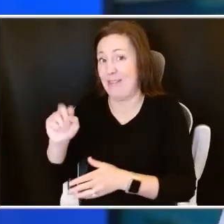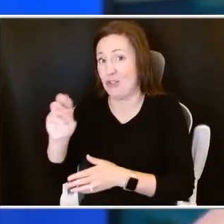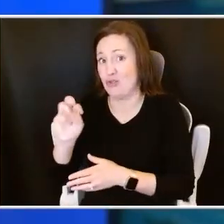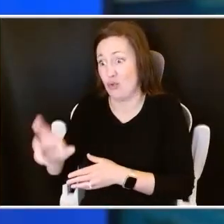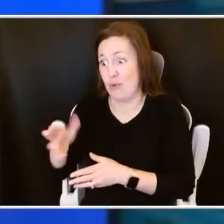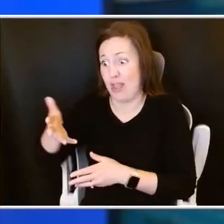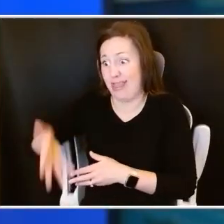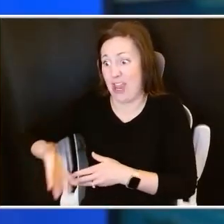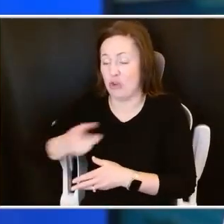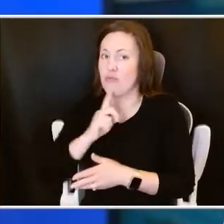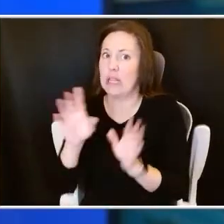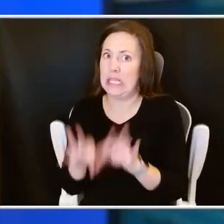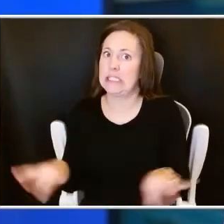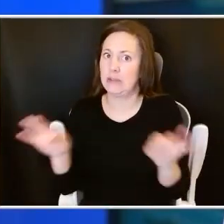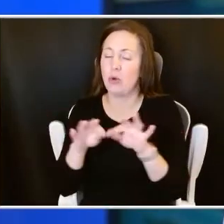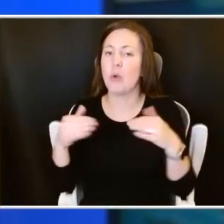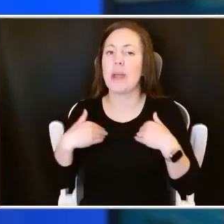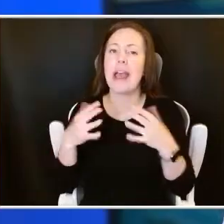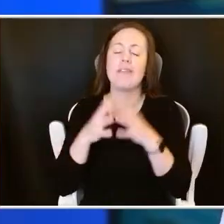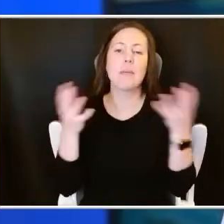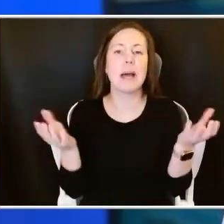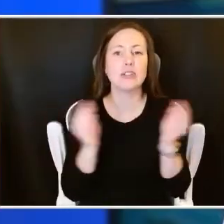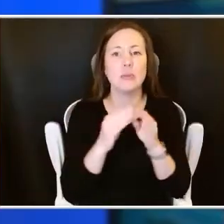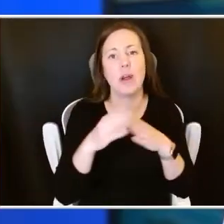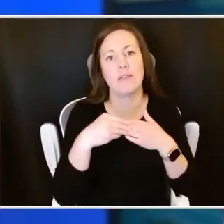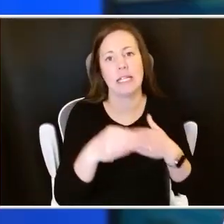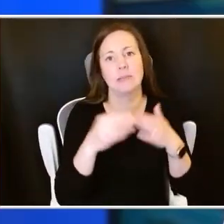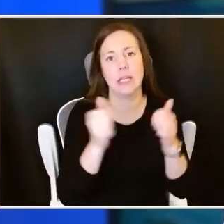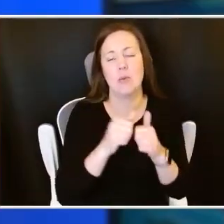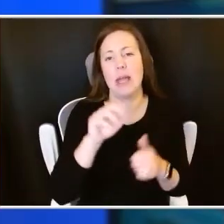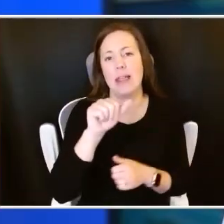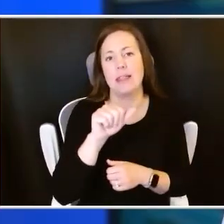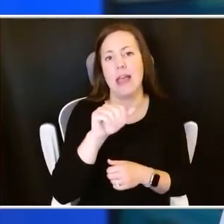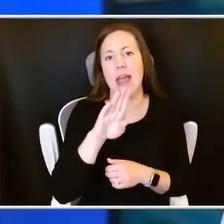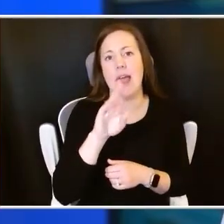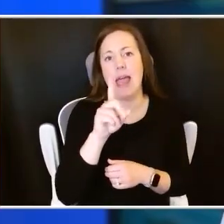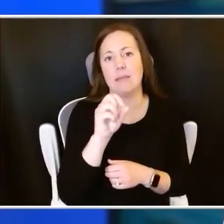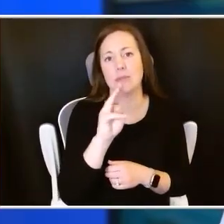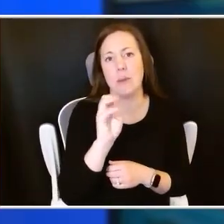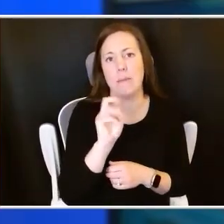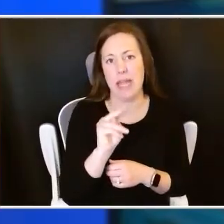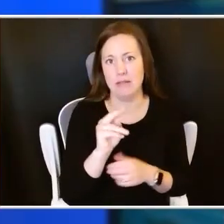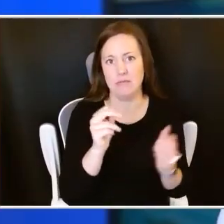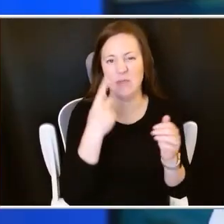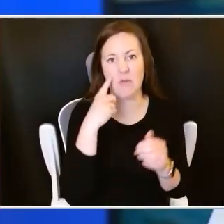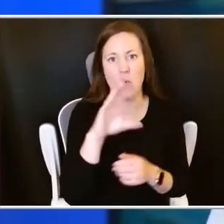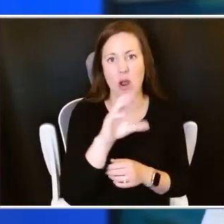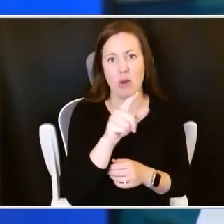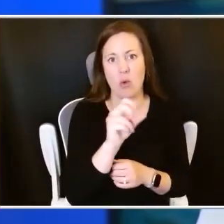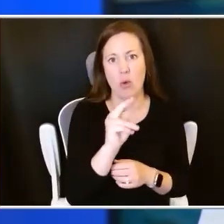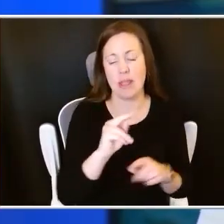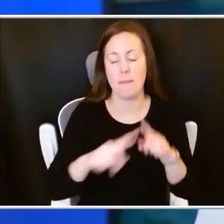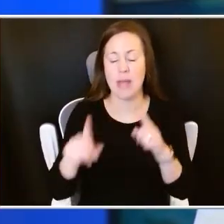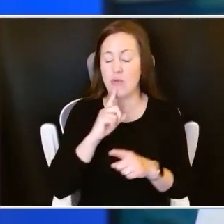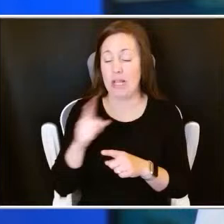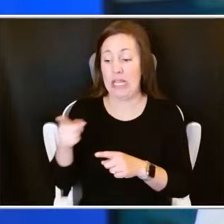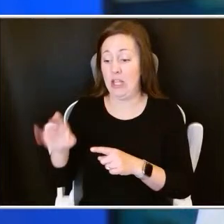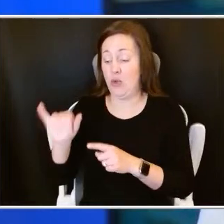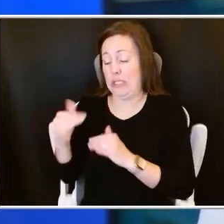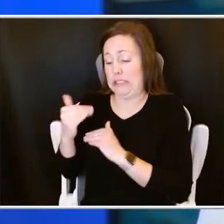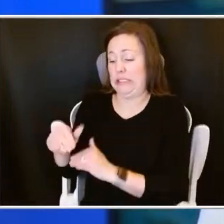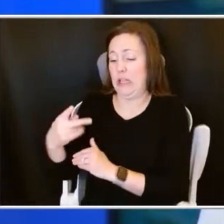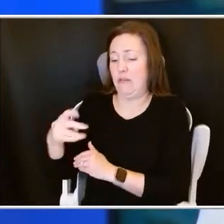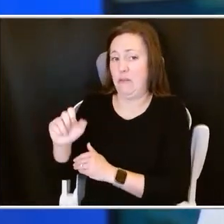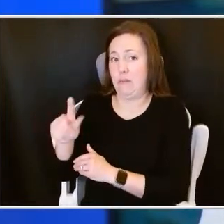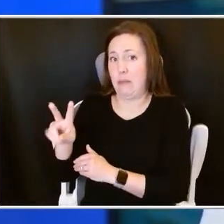have a lot more freedom in the abdomen where the colon is, but the rectum being held in those bony confines of the pelvis, we usually use radiation